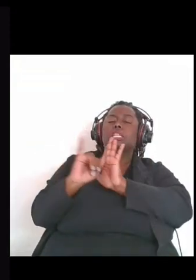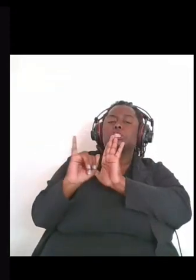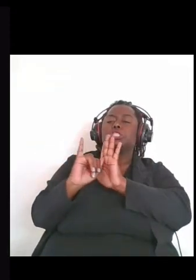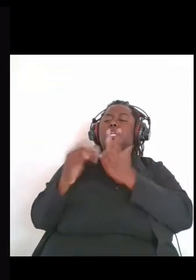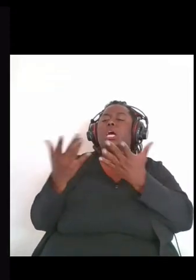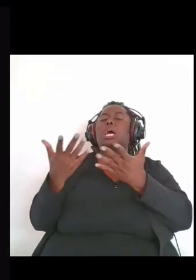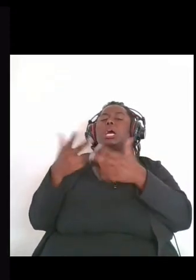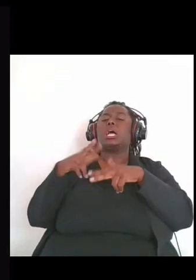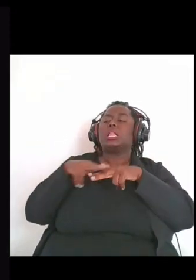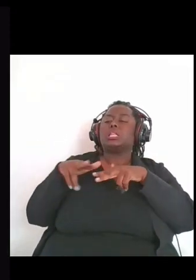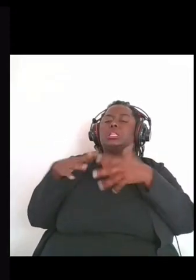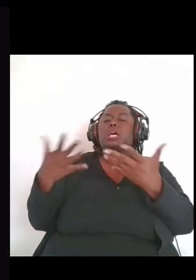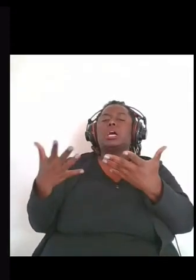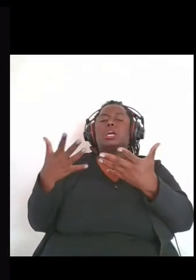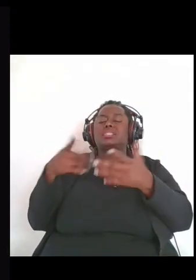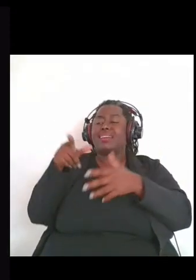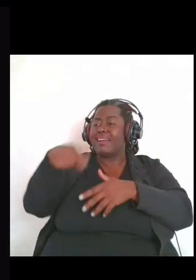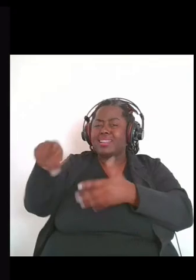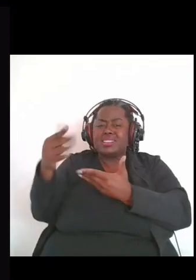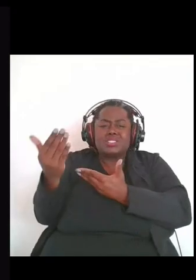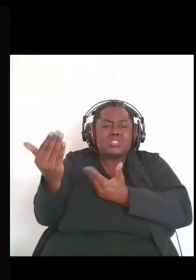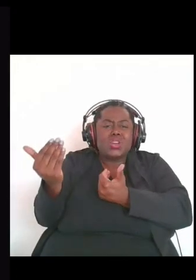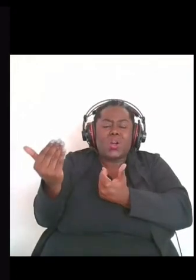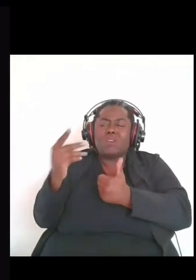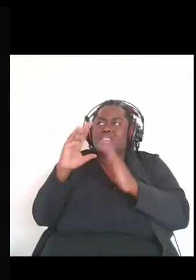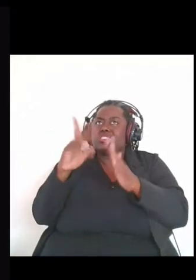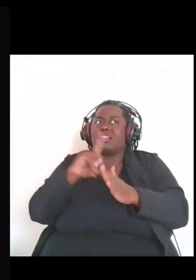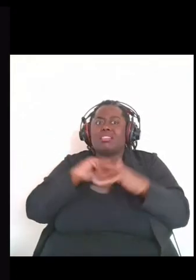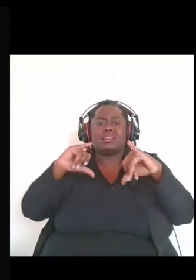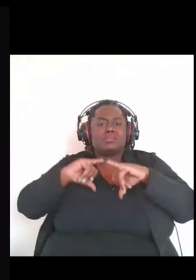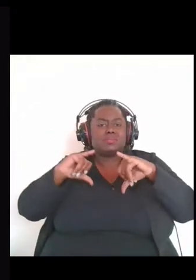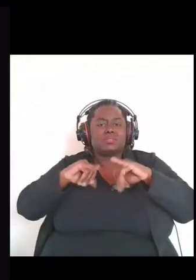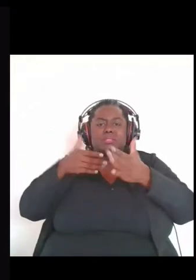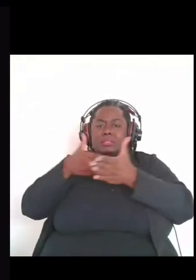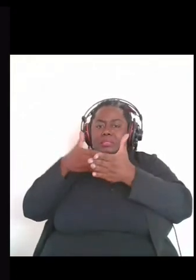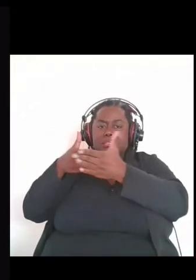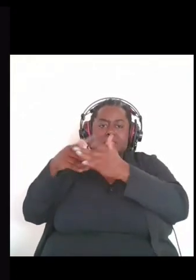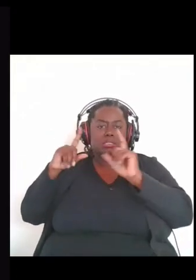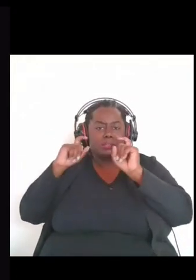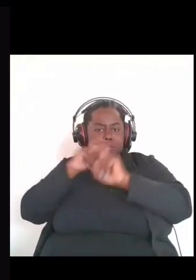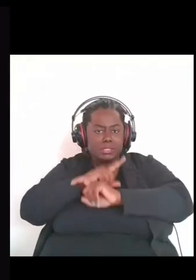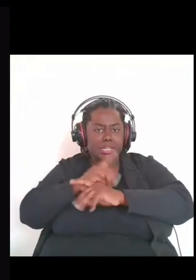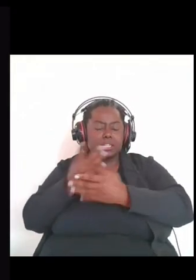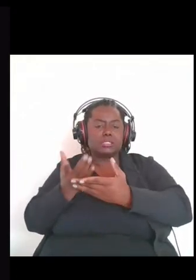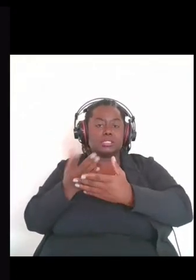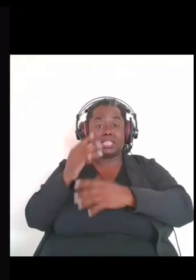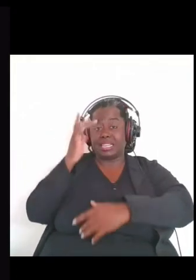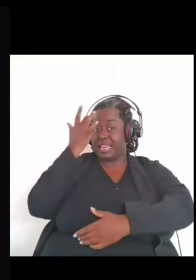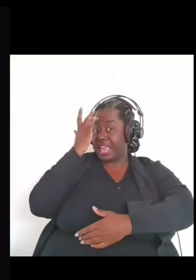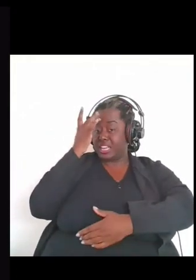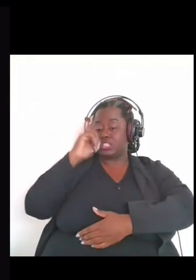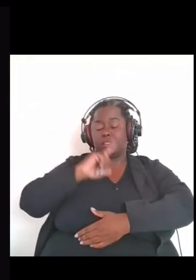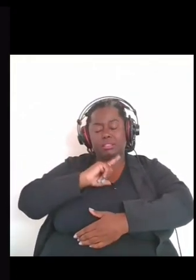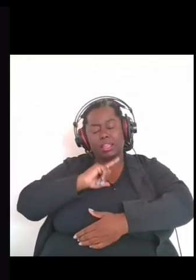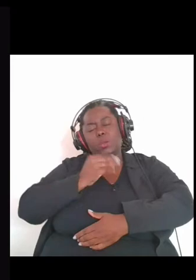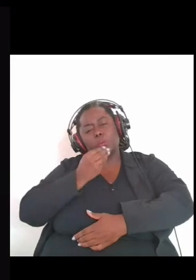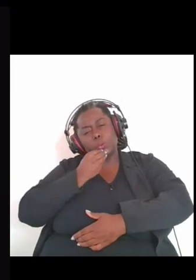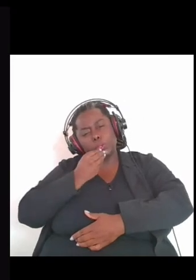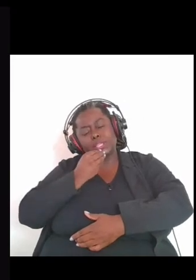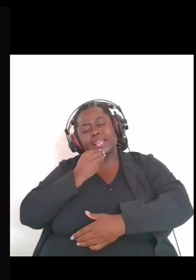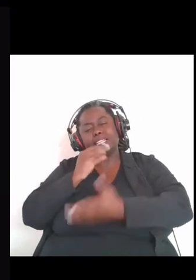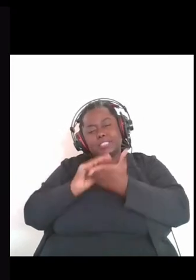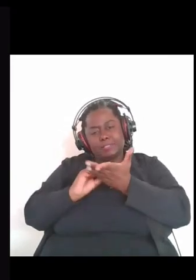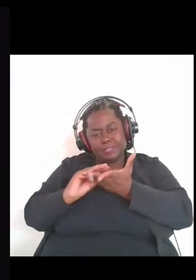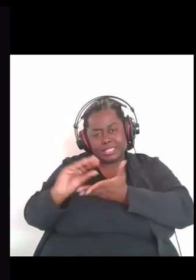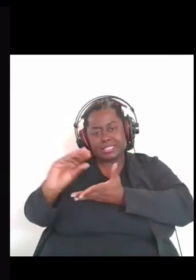loopholes in a country like India with regards to funding but there are a lot of opportunities when it comes to commission